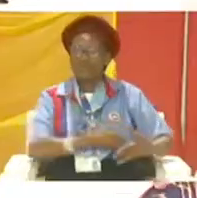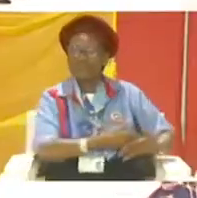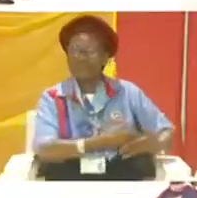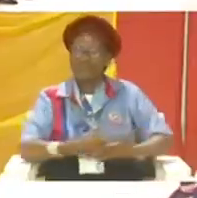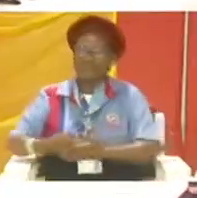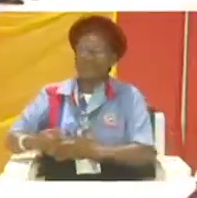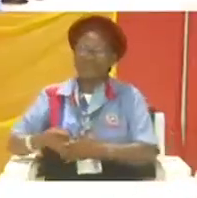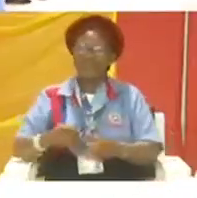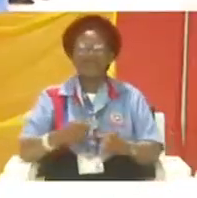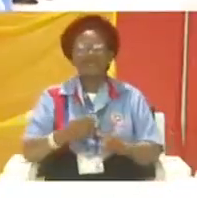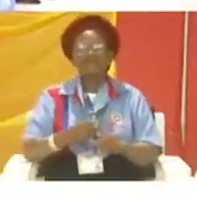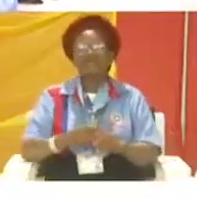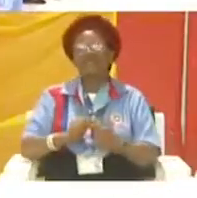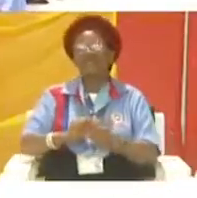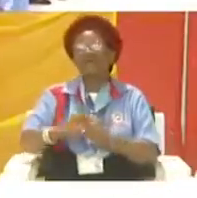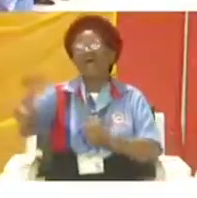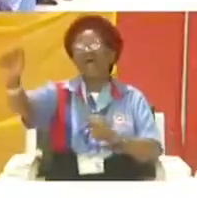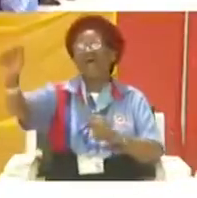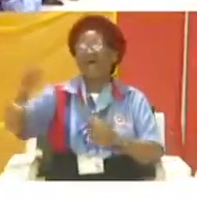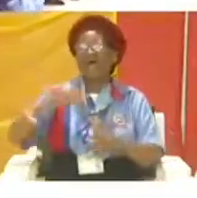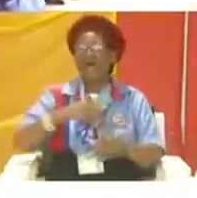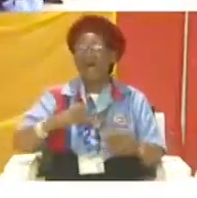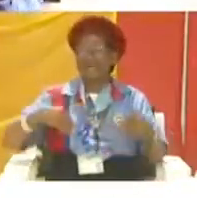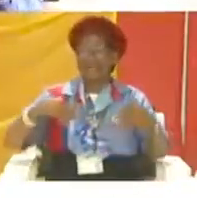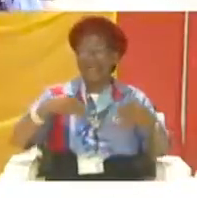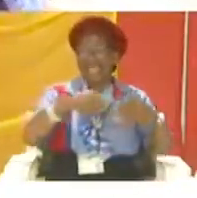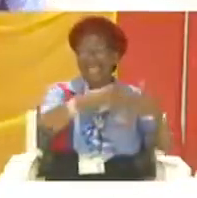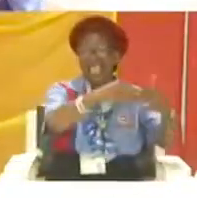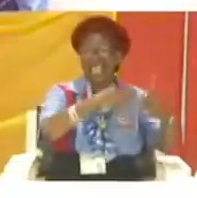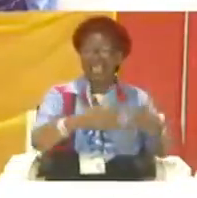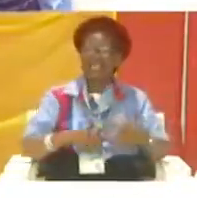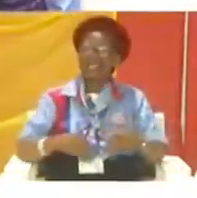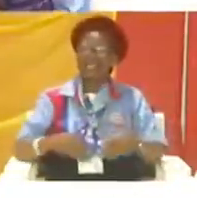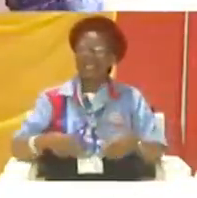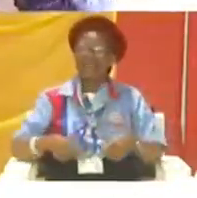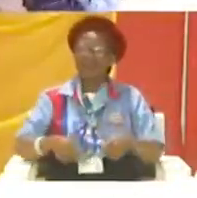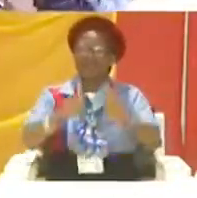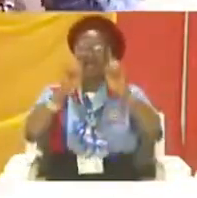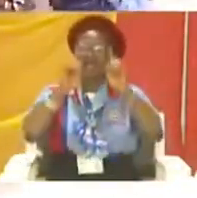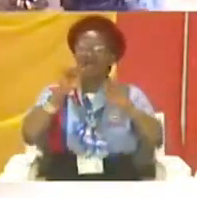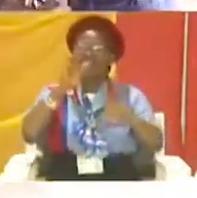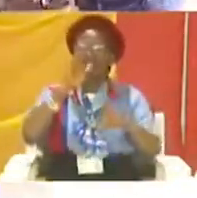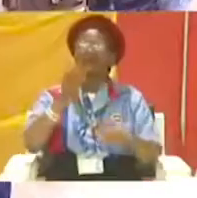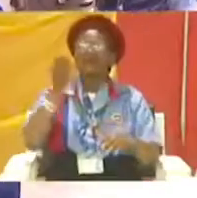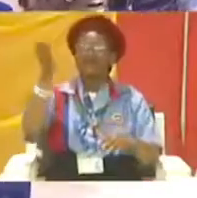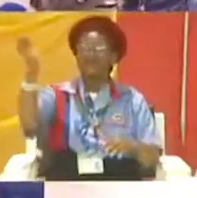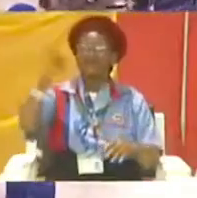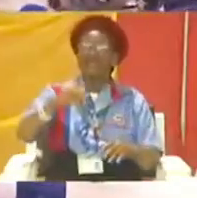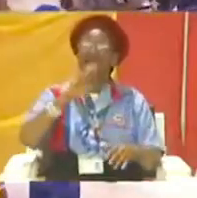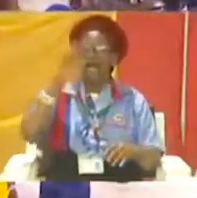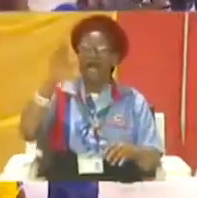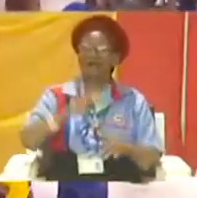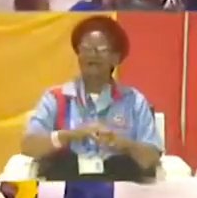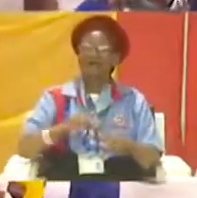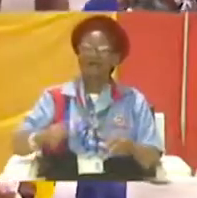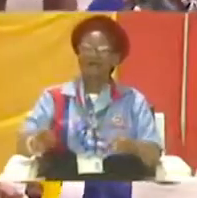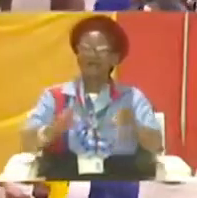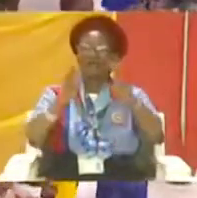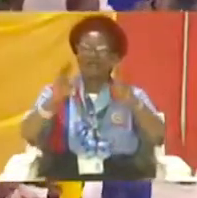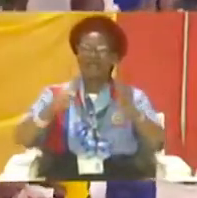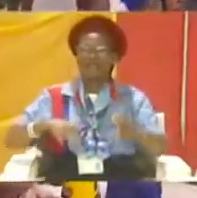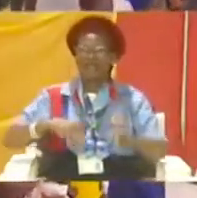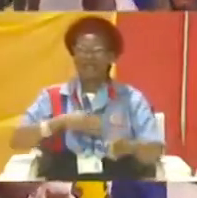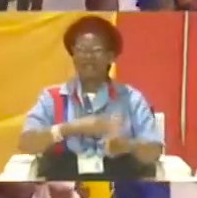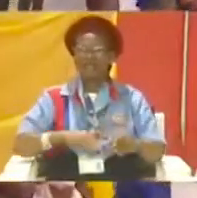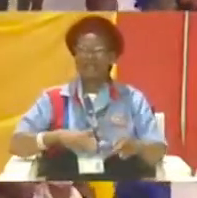From far and near. And while they're on the way, please let the band sing